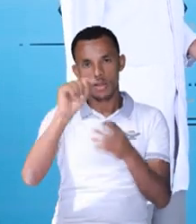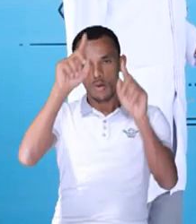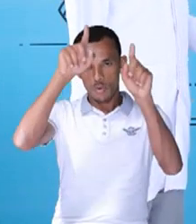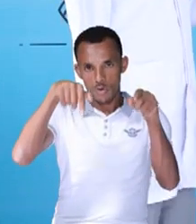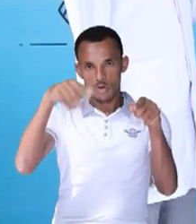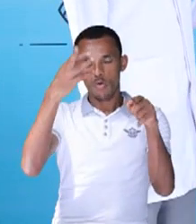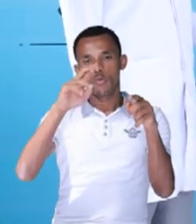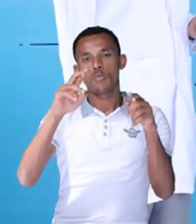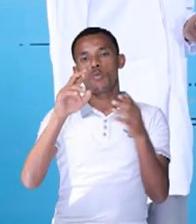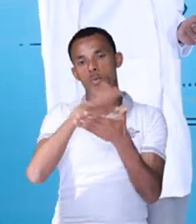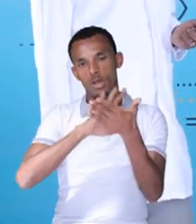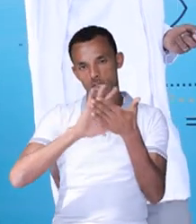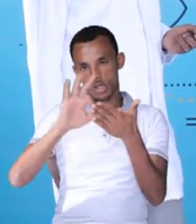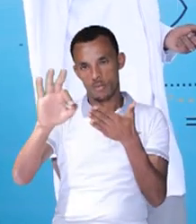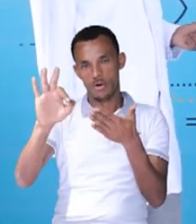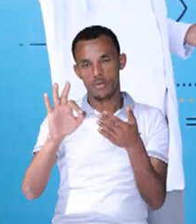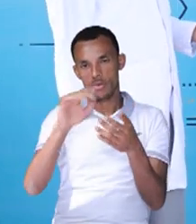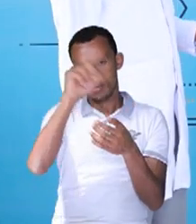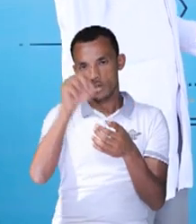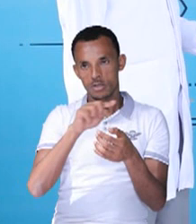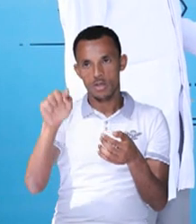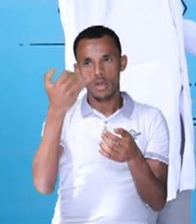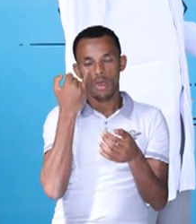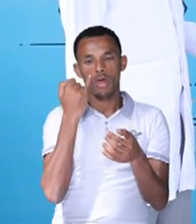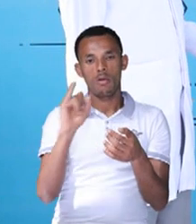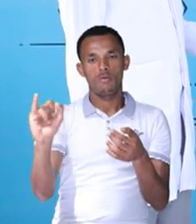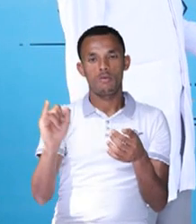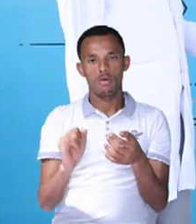absolute or modulus of a complex number z. If